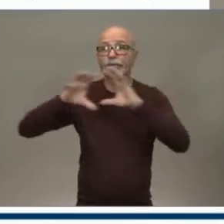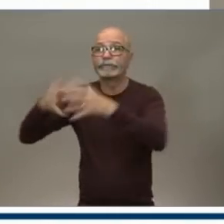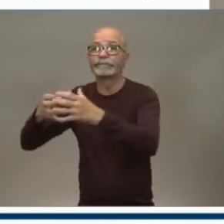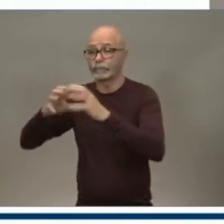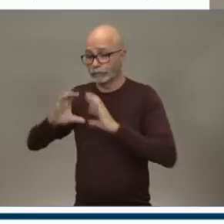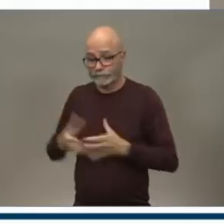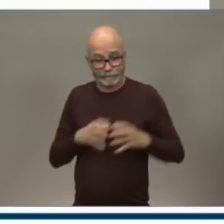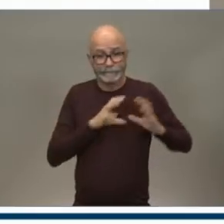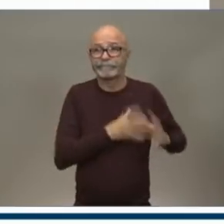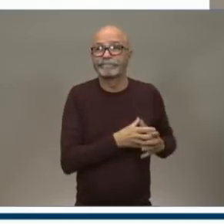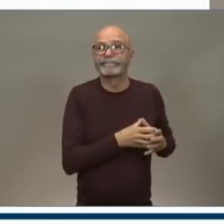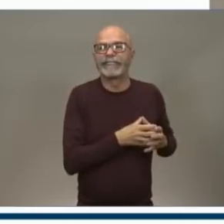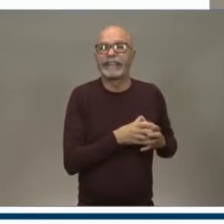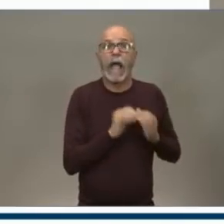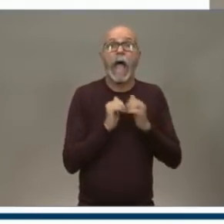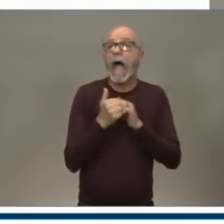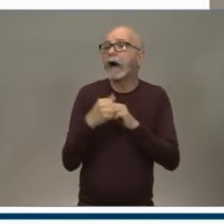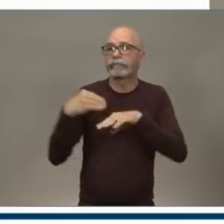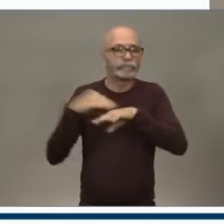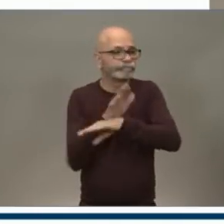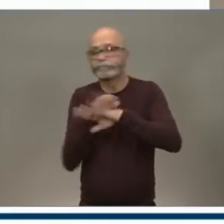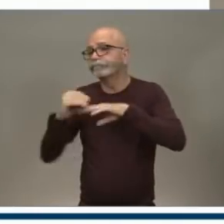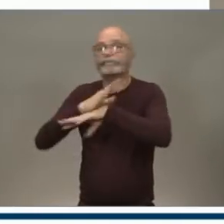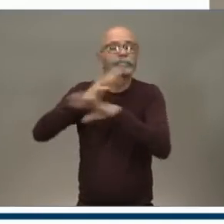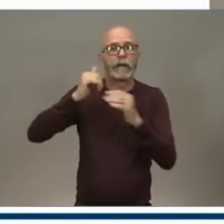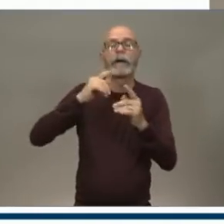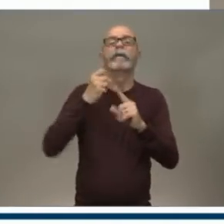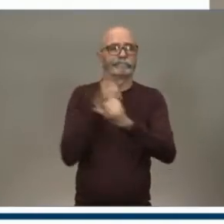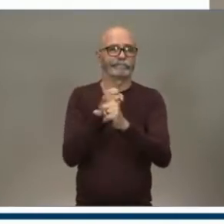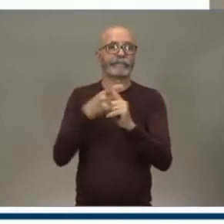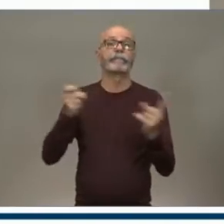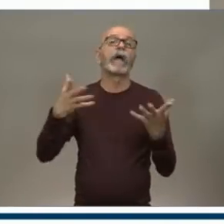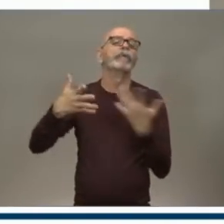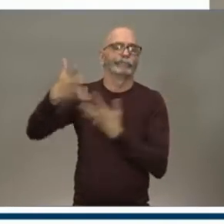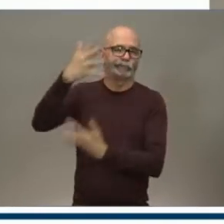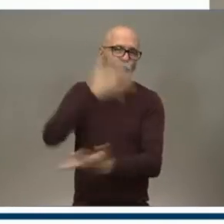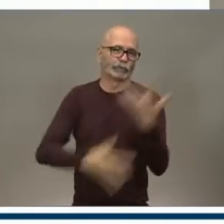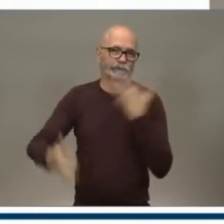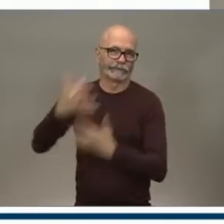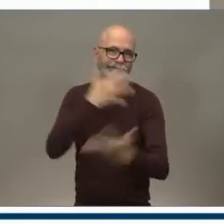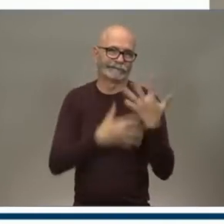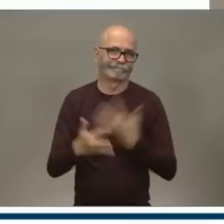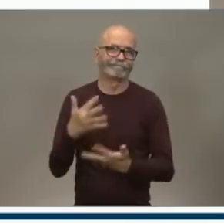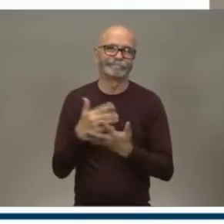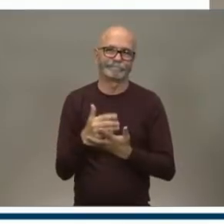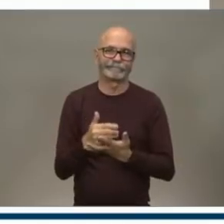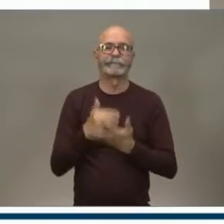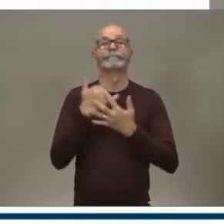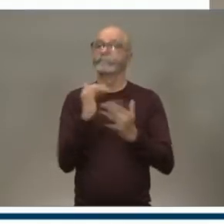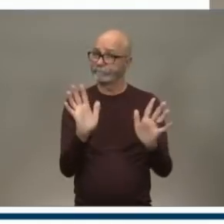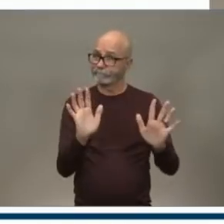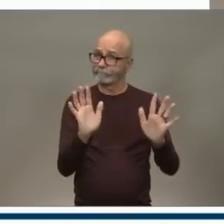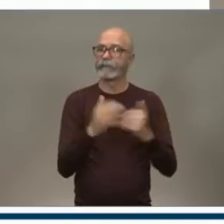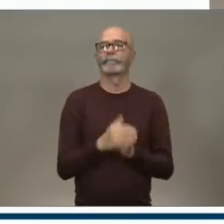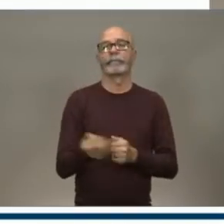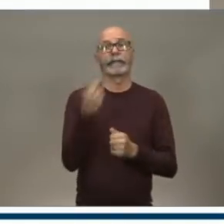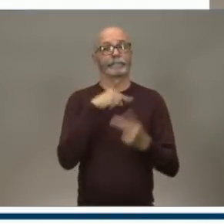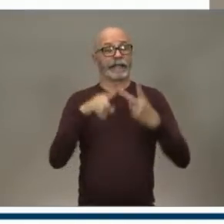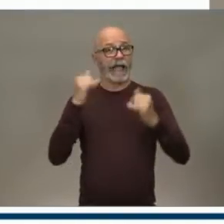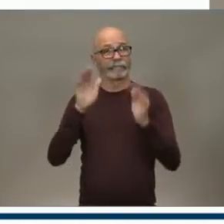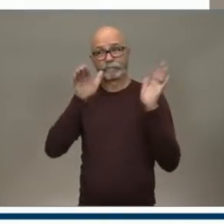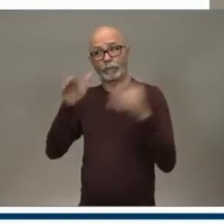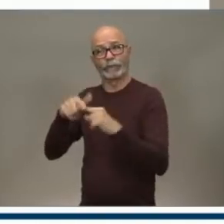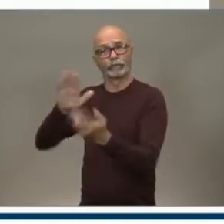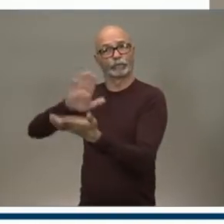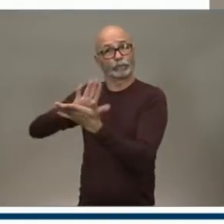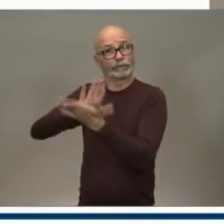social activities. So let me talk about schools in more detail first. Yesterday, we announced 1 case at